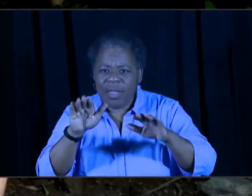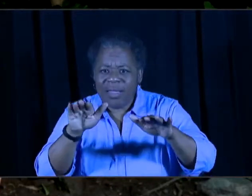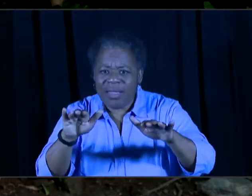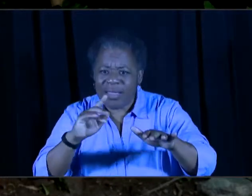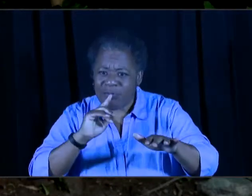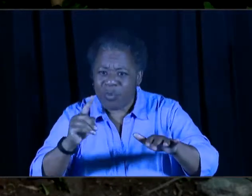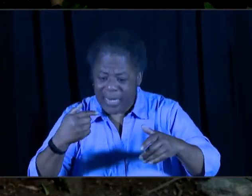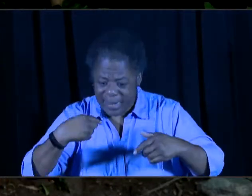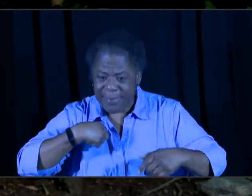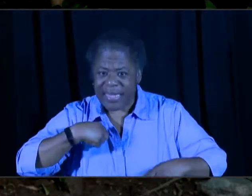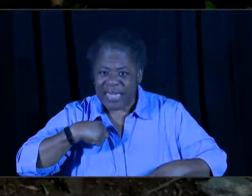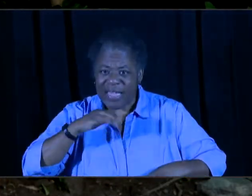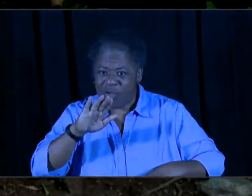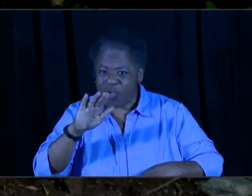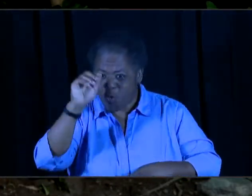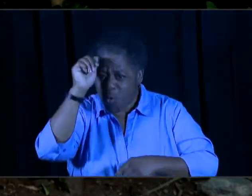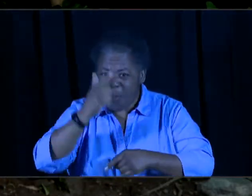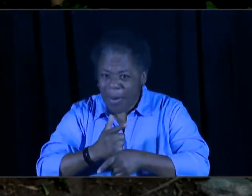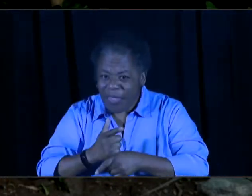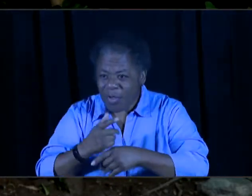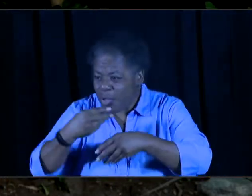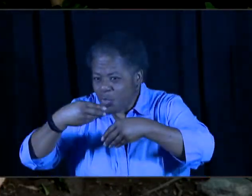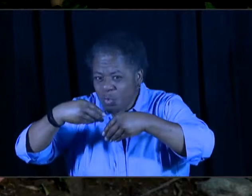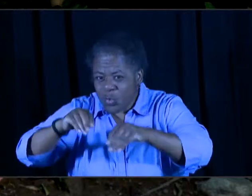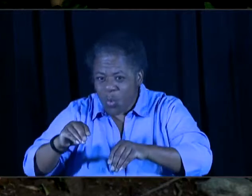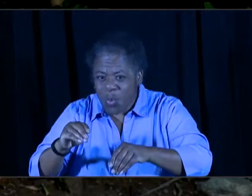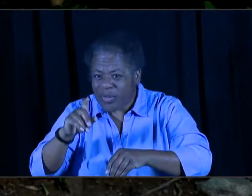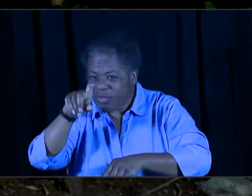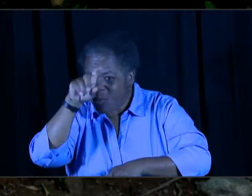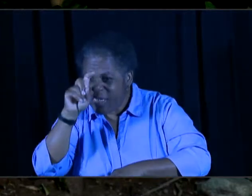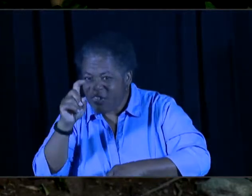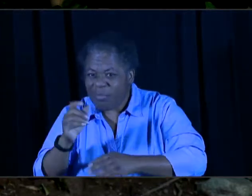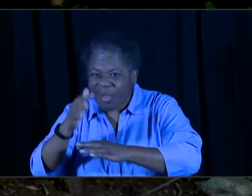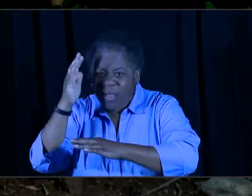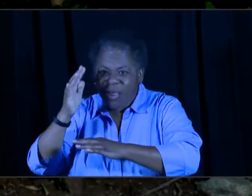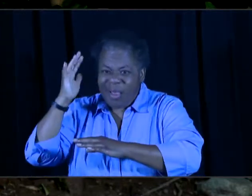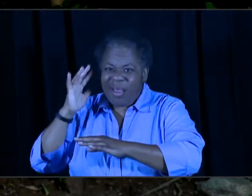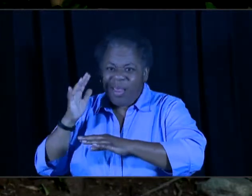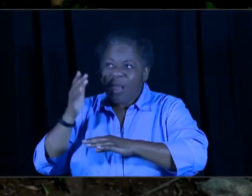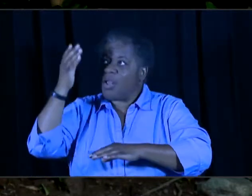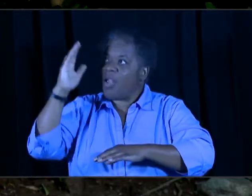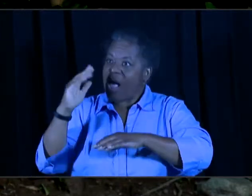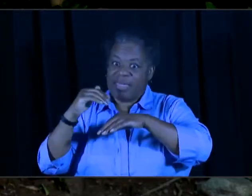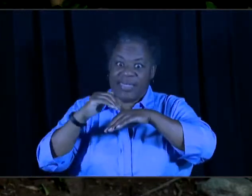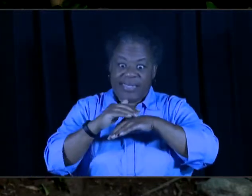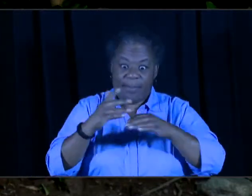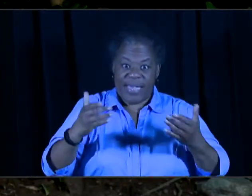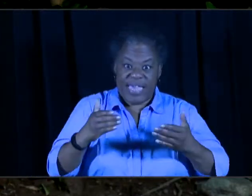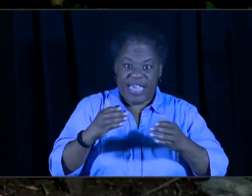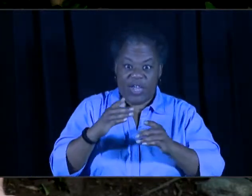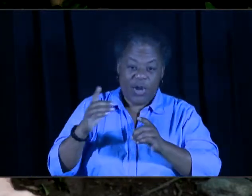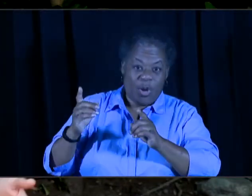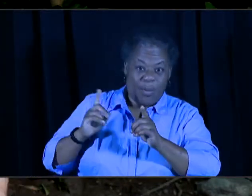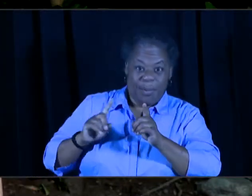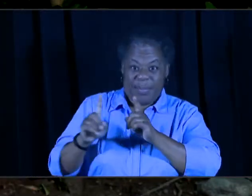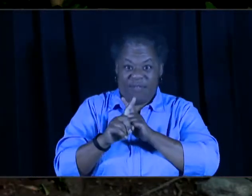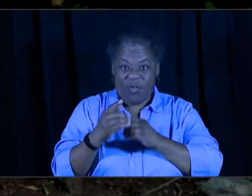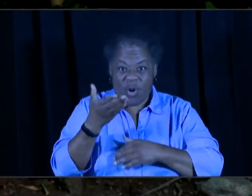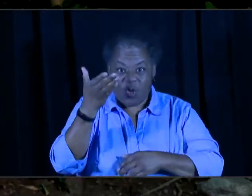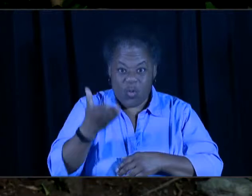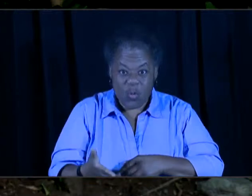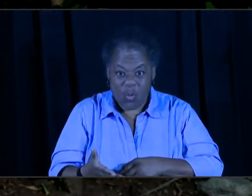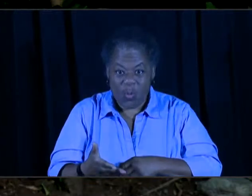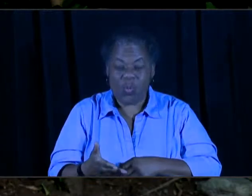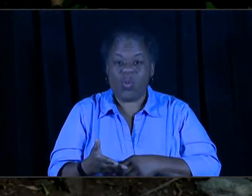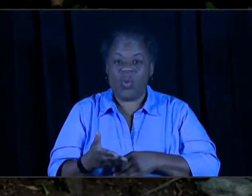brother, who you sold into Egypt years ago. God sent me here ahead of you to preserve life. The famine has been